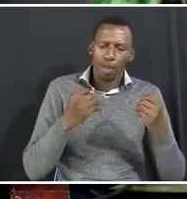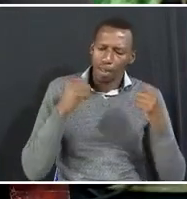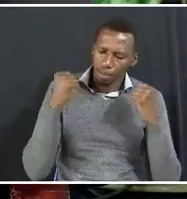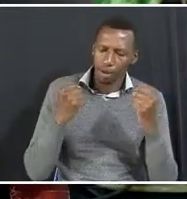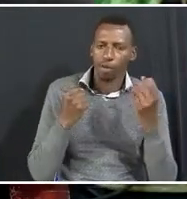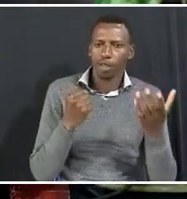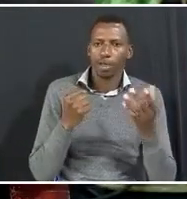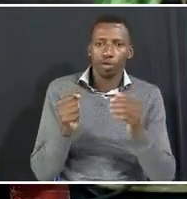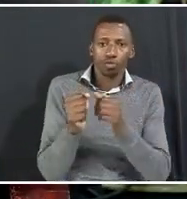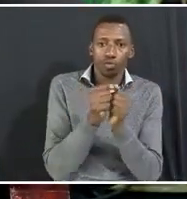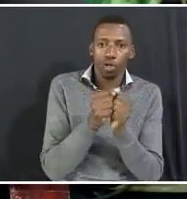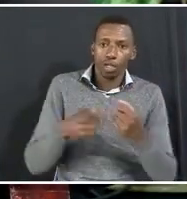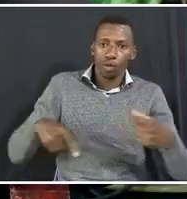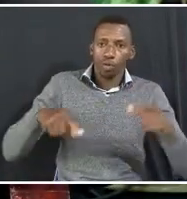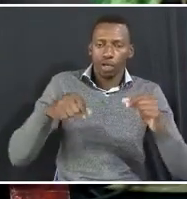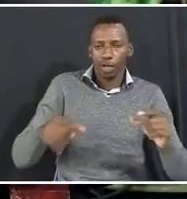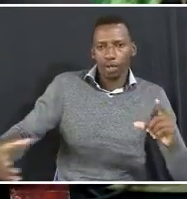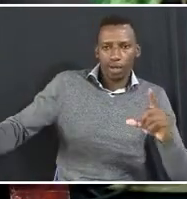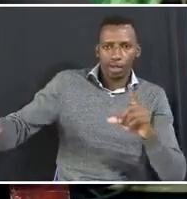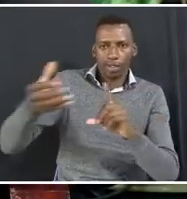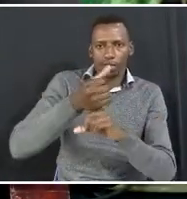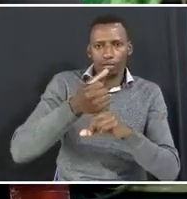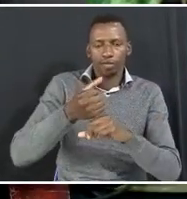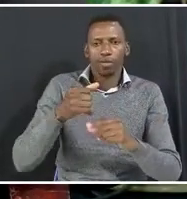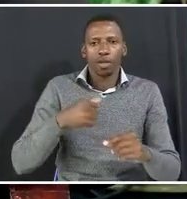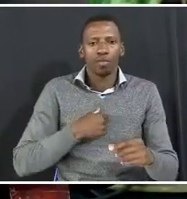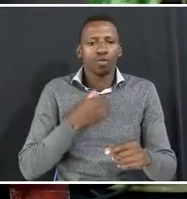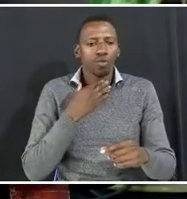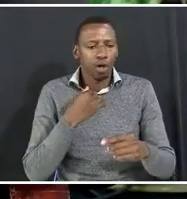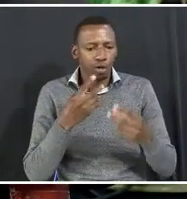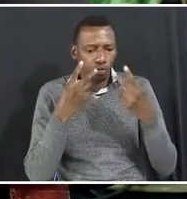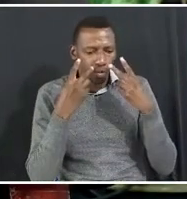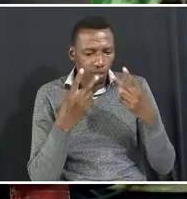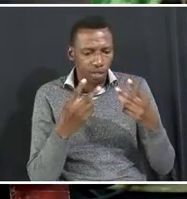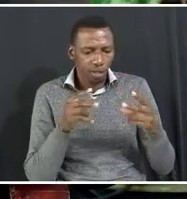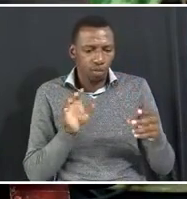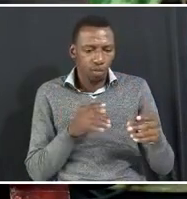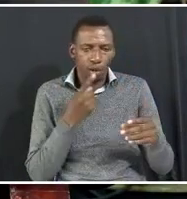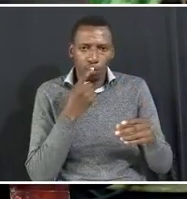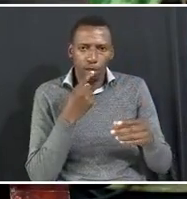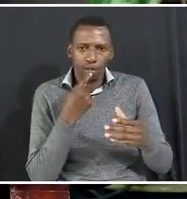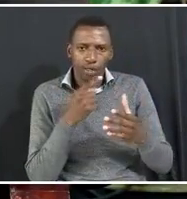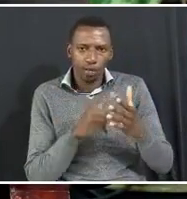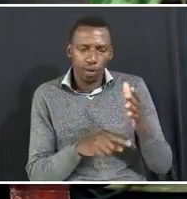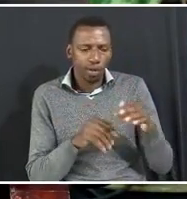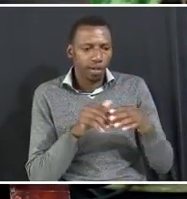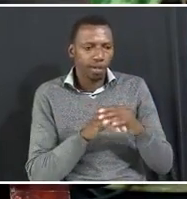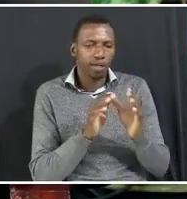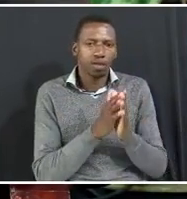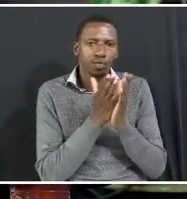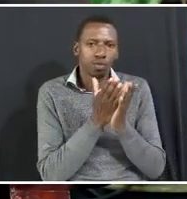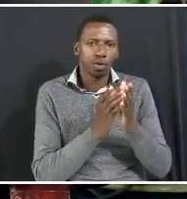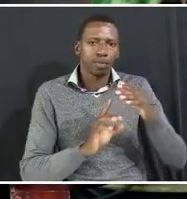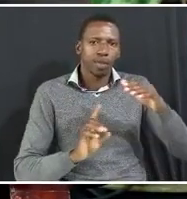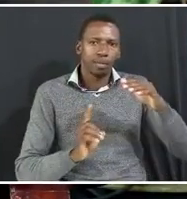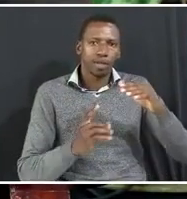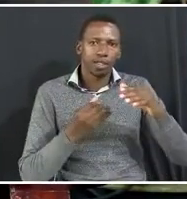achieve. I want to quote what Sister White says in regard to this. She says in the book Ministry of